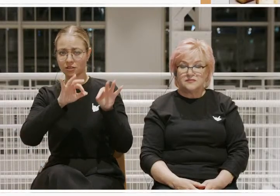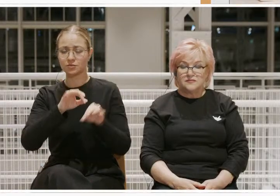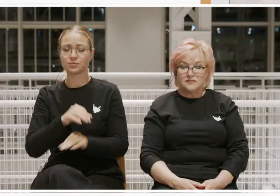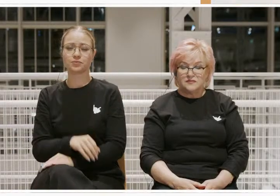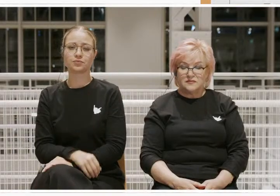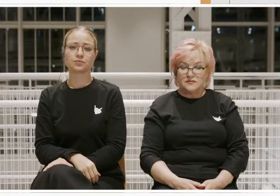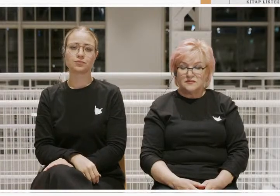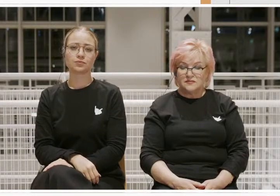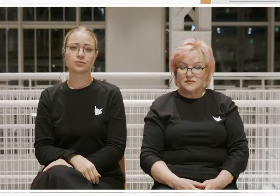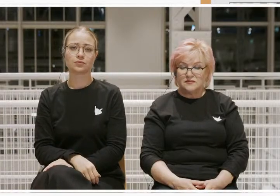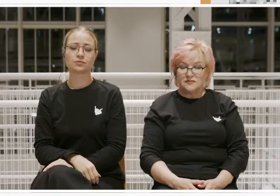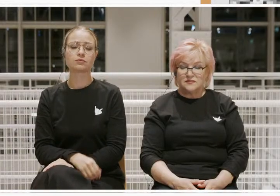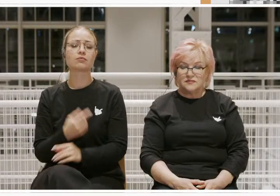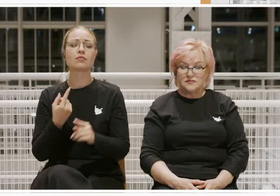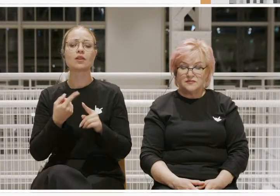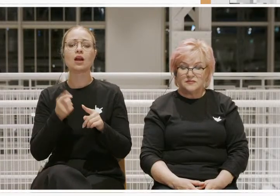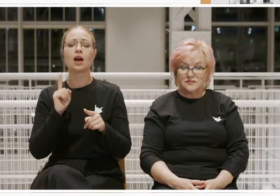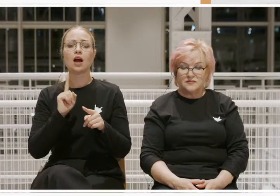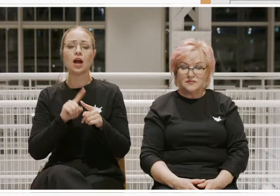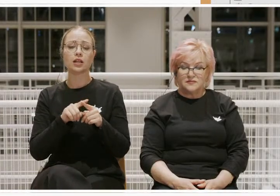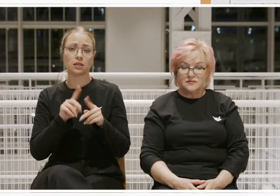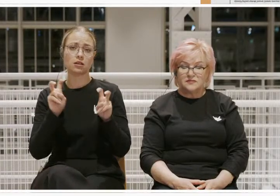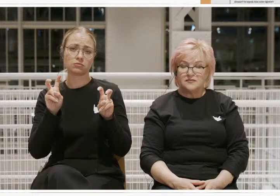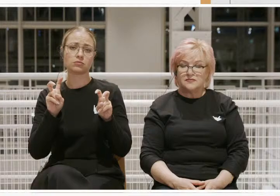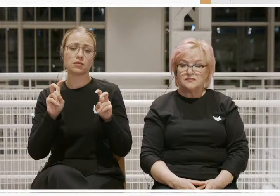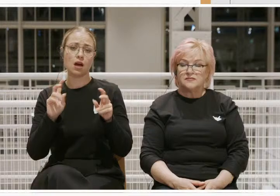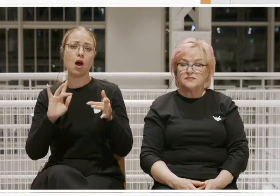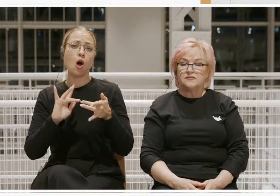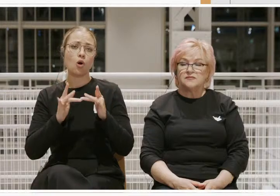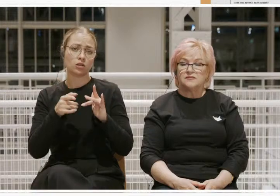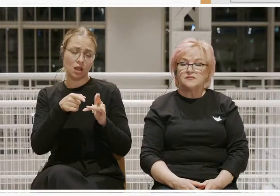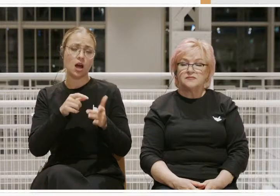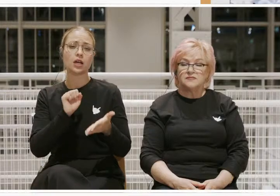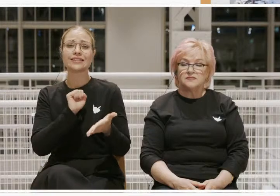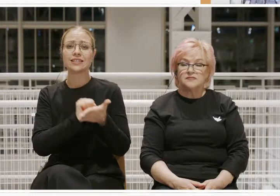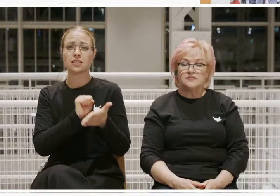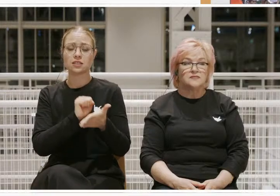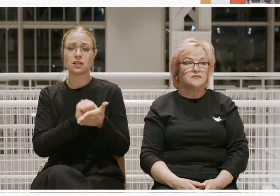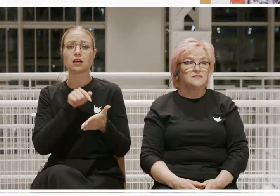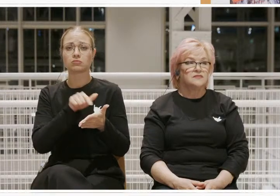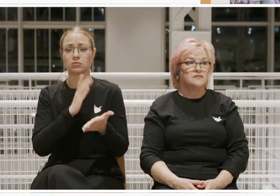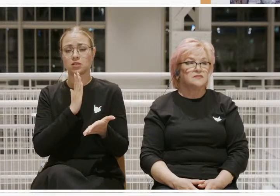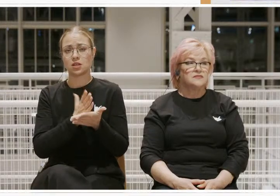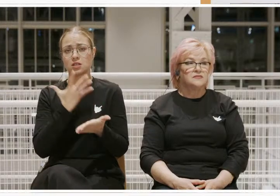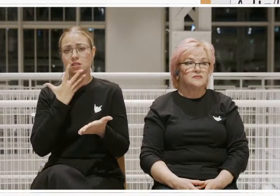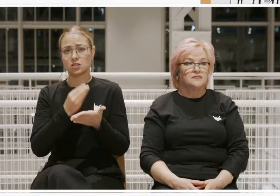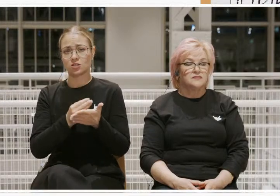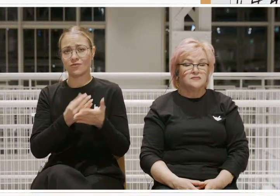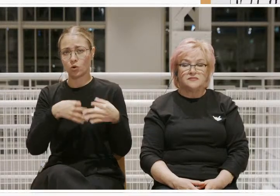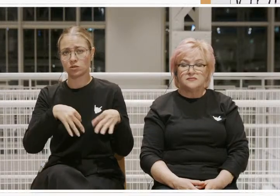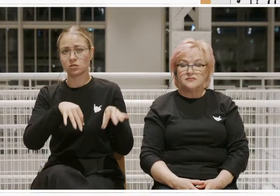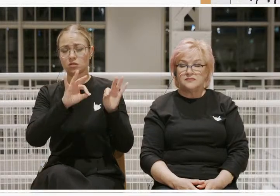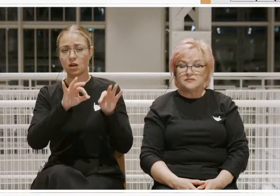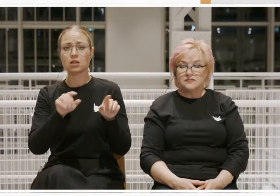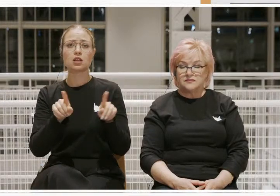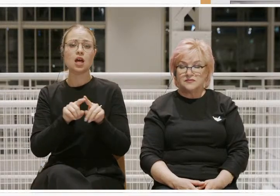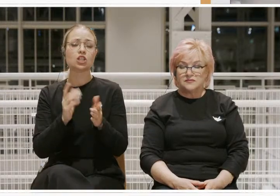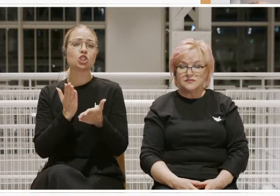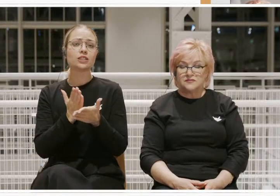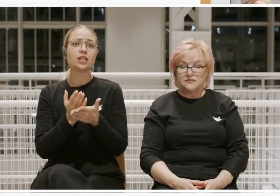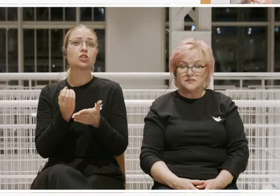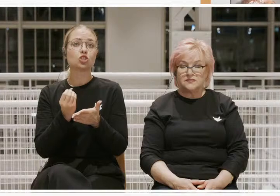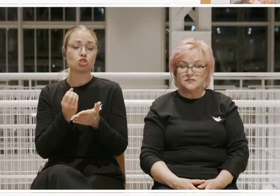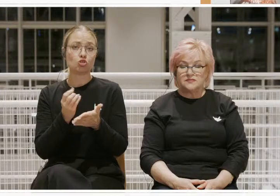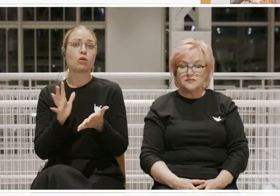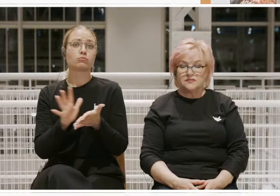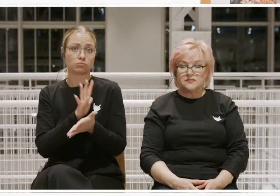installments online via this website, and also with a printed edition distributed at the biennial venues. And